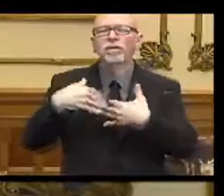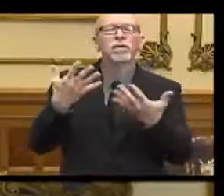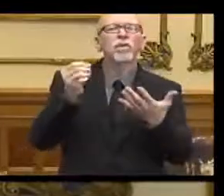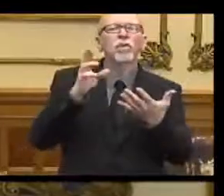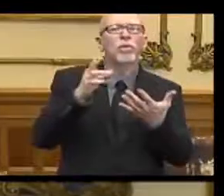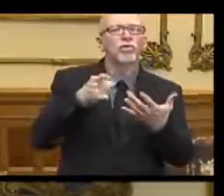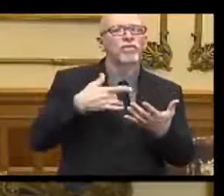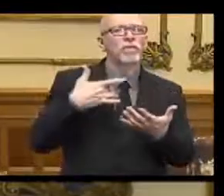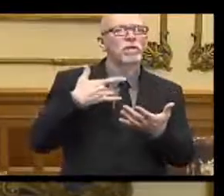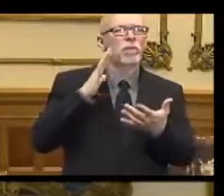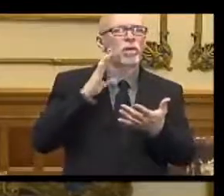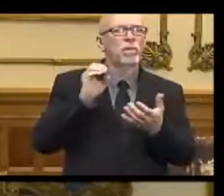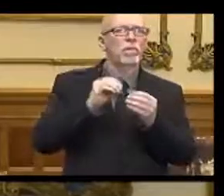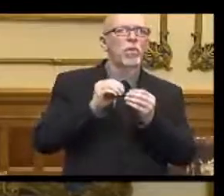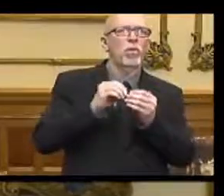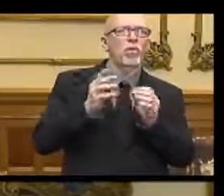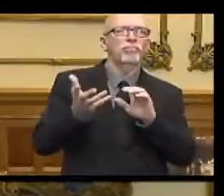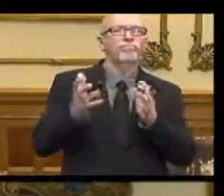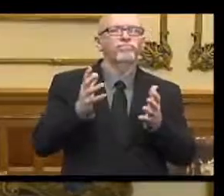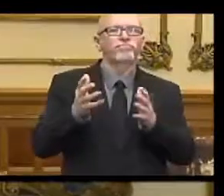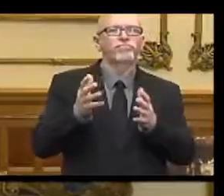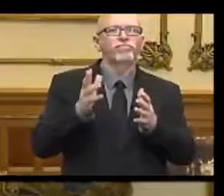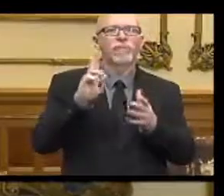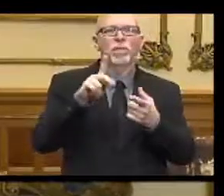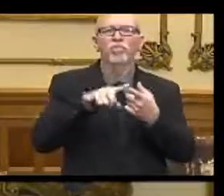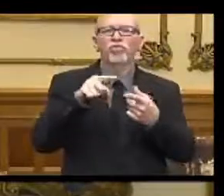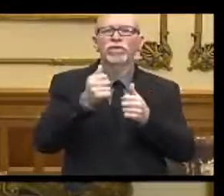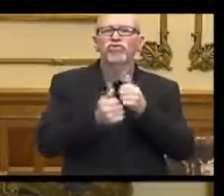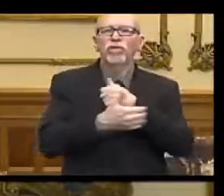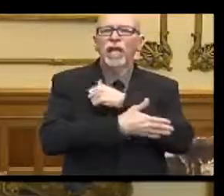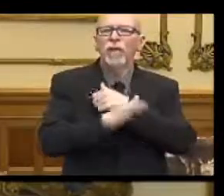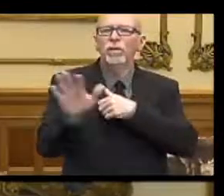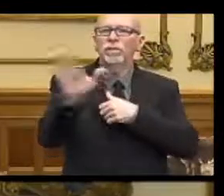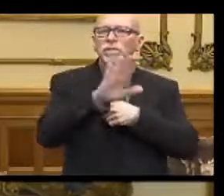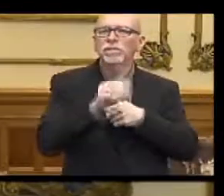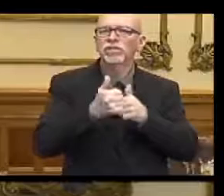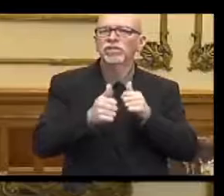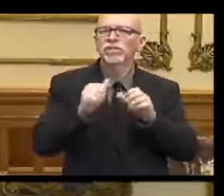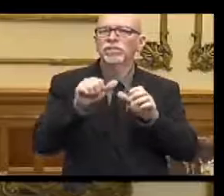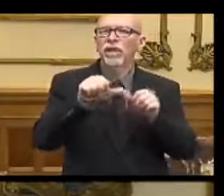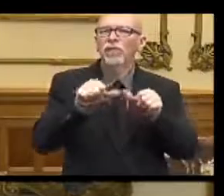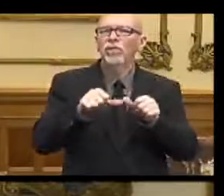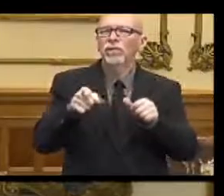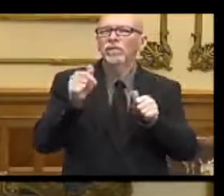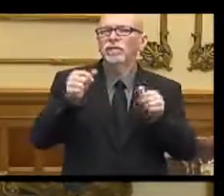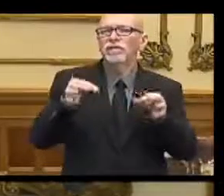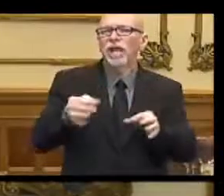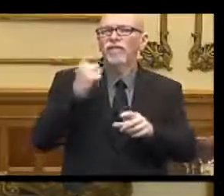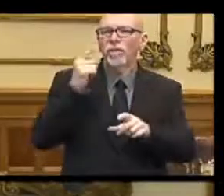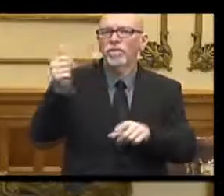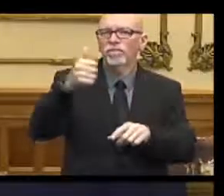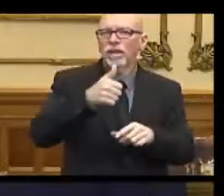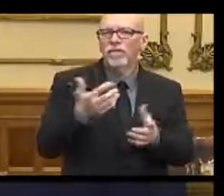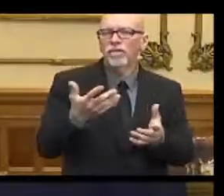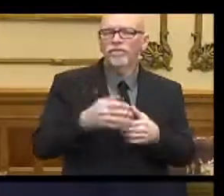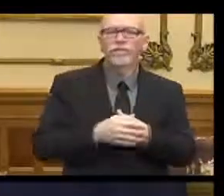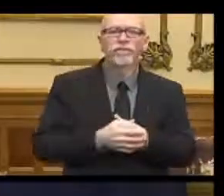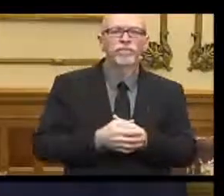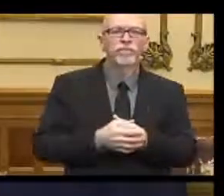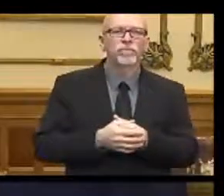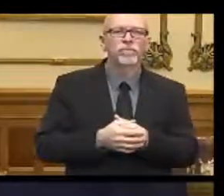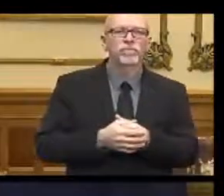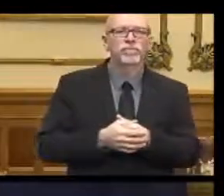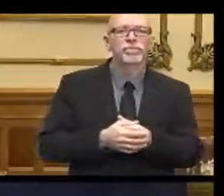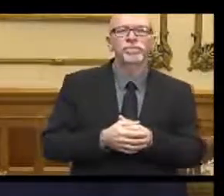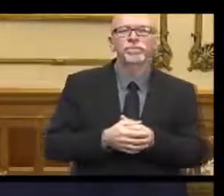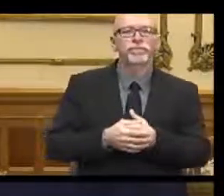Or do you think it'll be left more up to each county and each sector to kind of make those decisions with approval? A